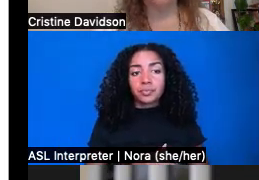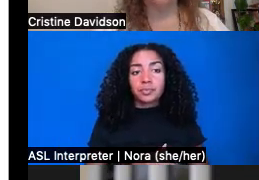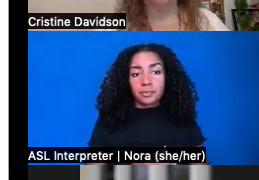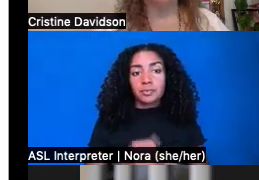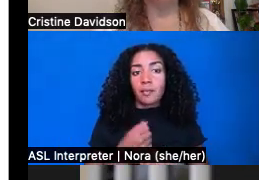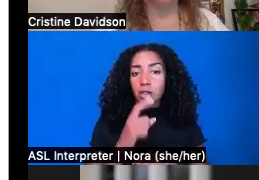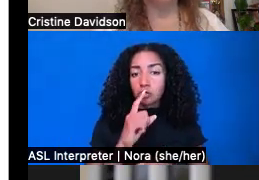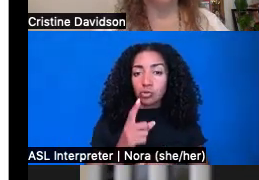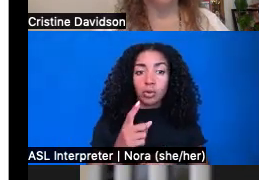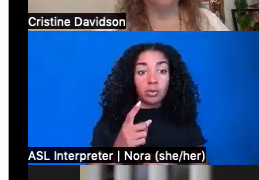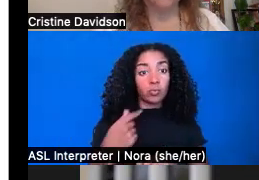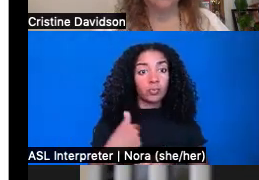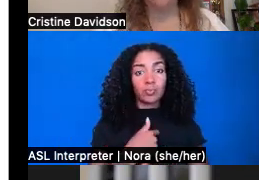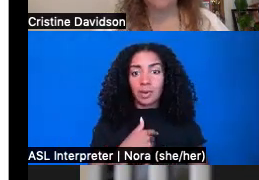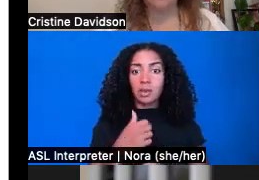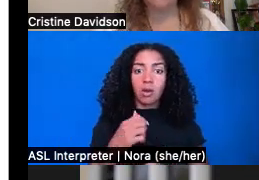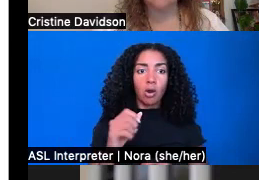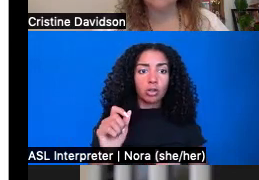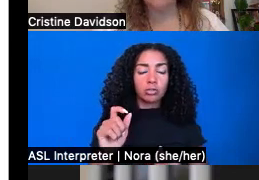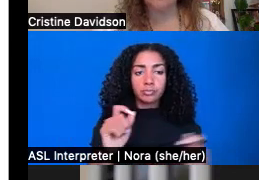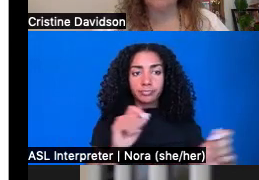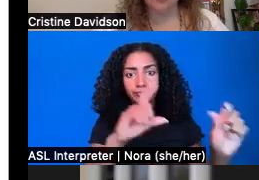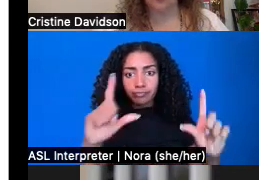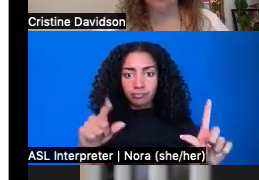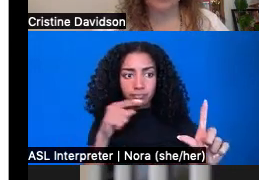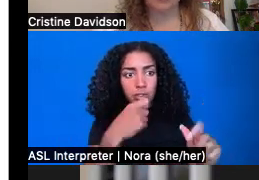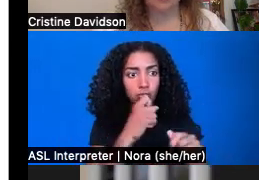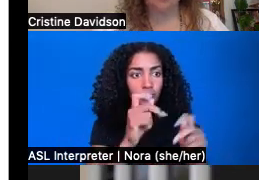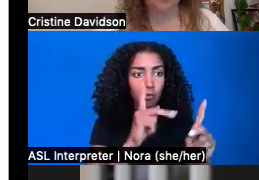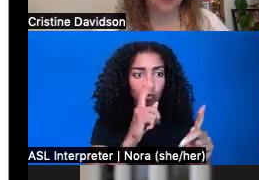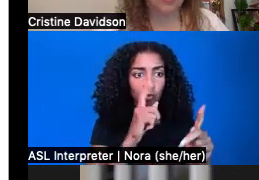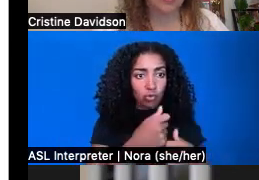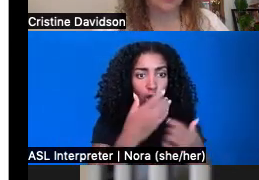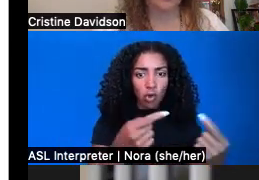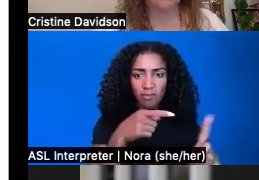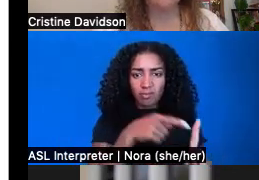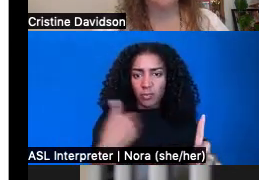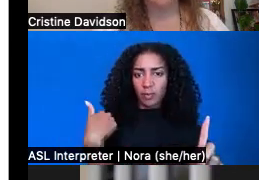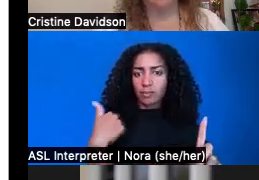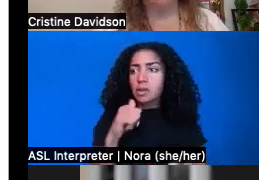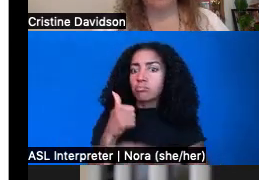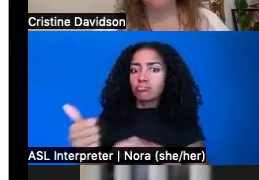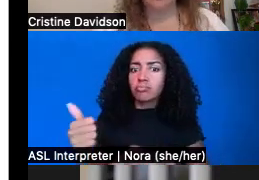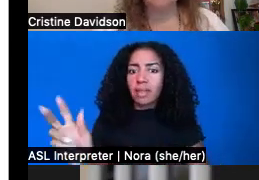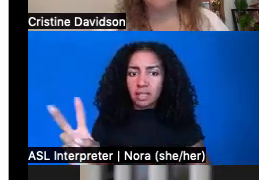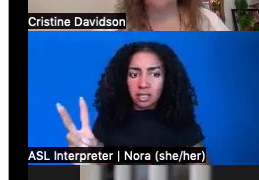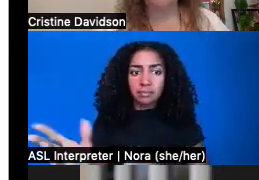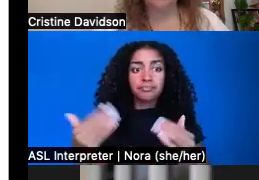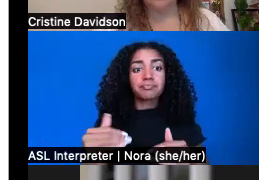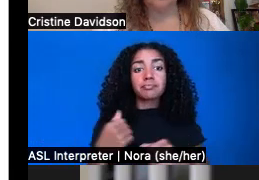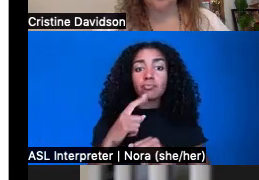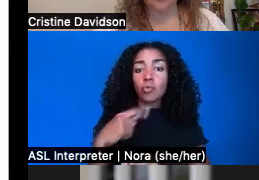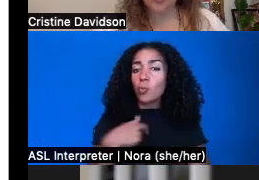victim, right? Standing outside of the systems to make sure we can put those things into place, recognizing